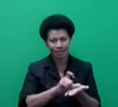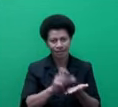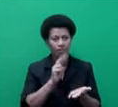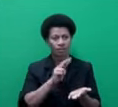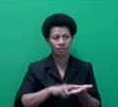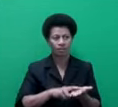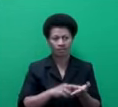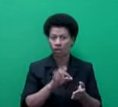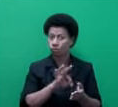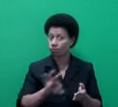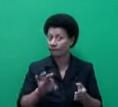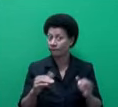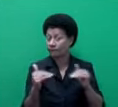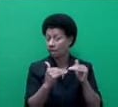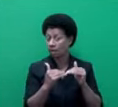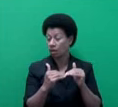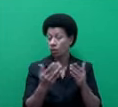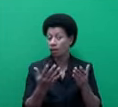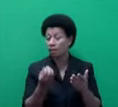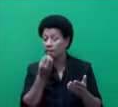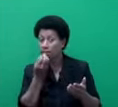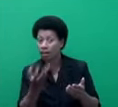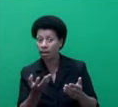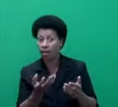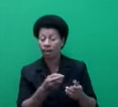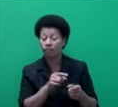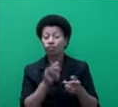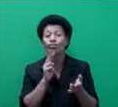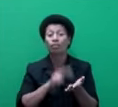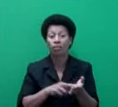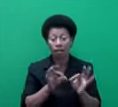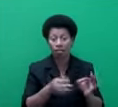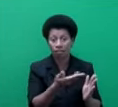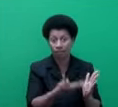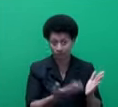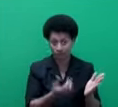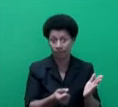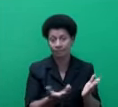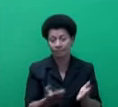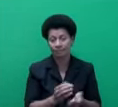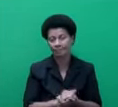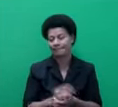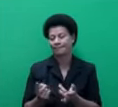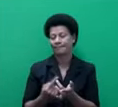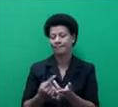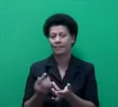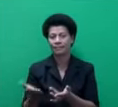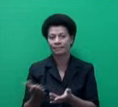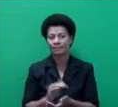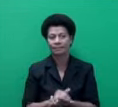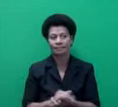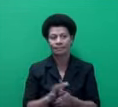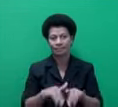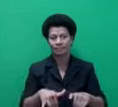things that are not in this report, like the Honourable Tambuya has done. She ought not to do that. It's for another forum. Maybe you ought to write to him, ask him.